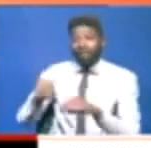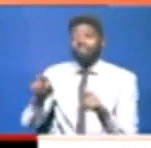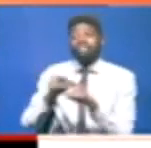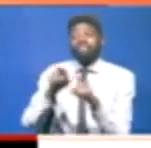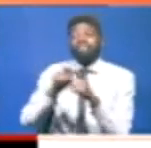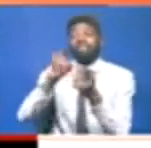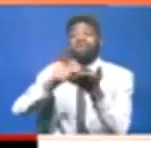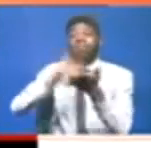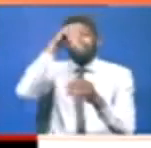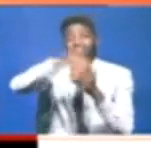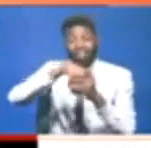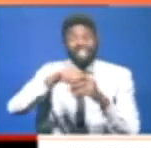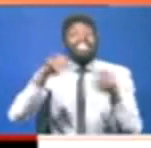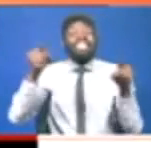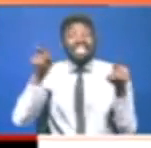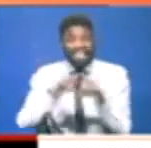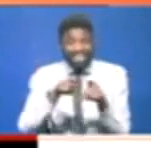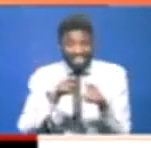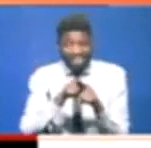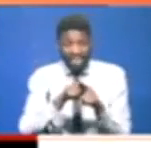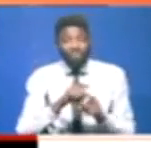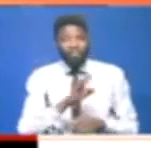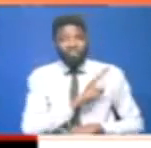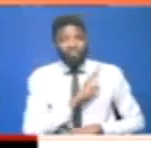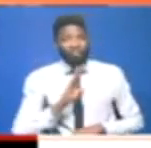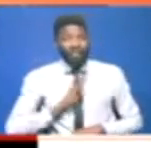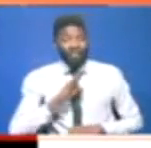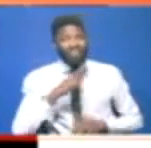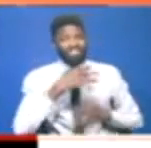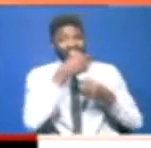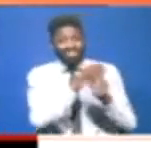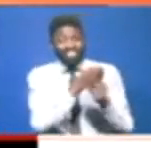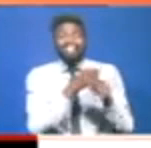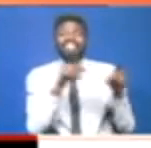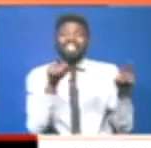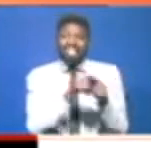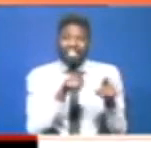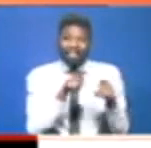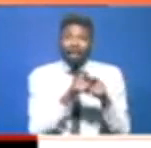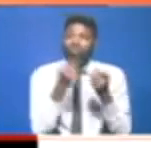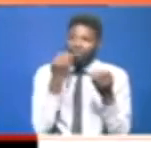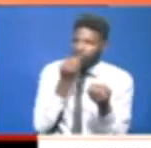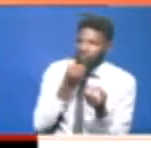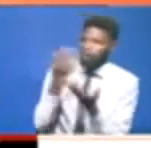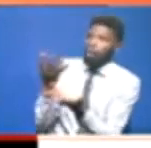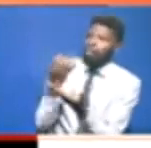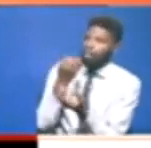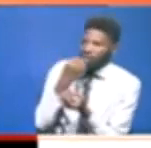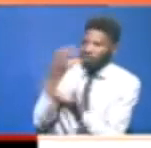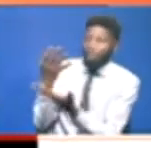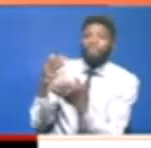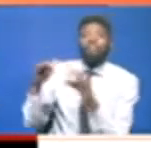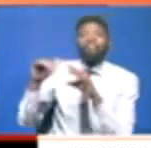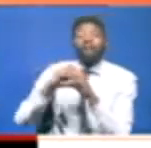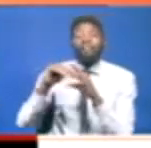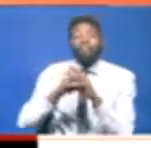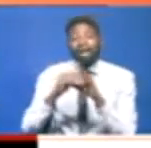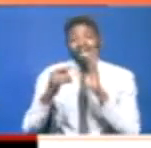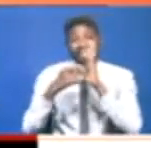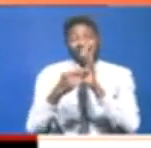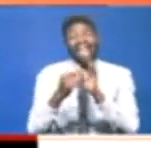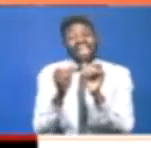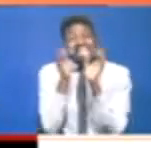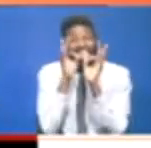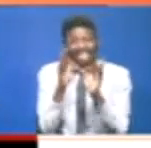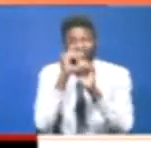the trustees are the ones that are now propelling the information to the members on, if I look at by the next